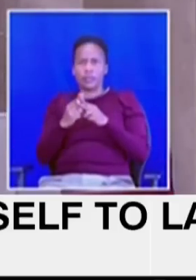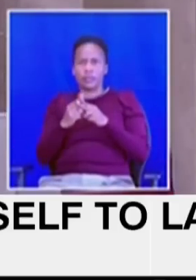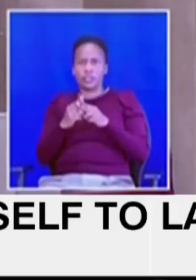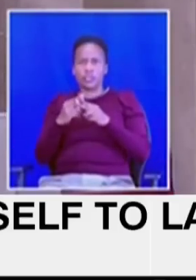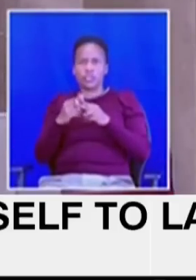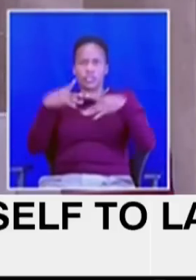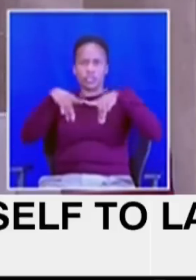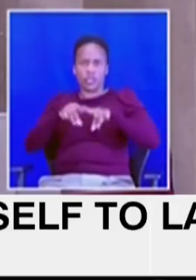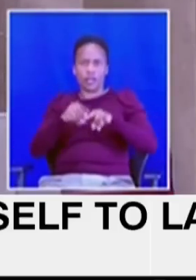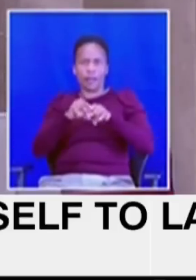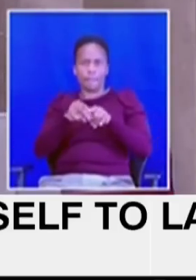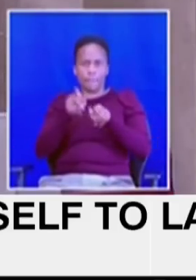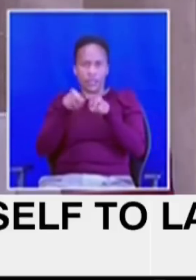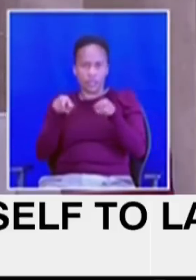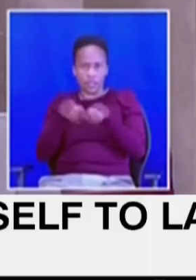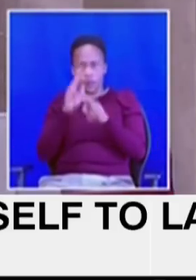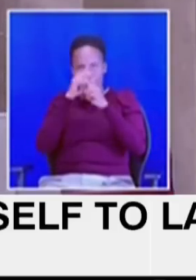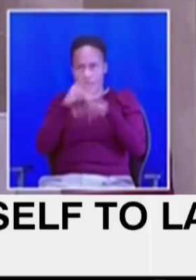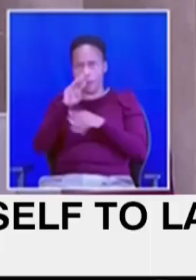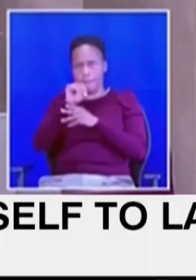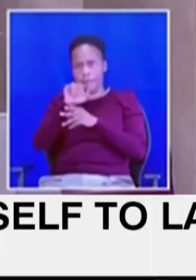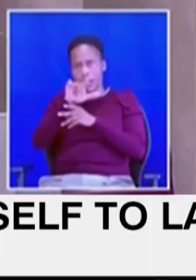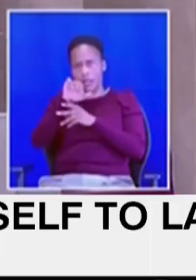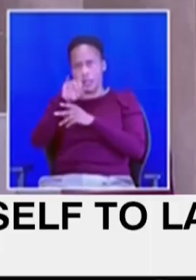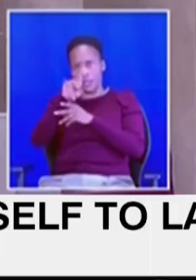Honourable Malika, I can agree with you more.